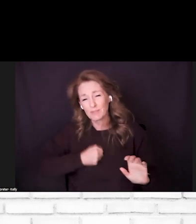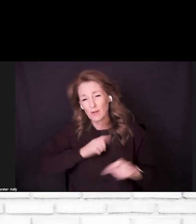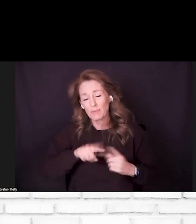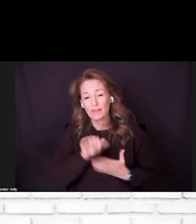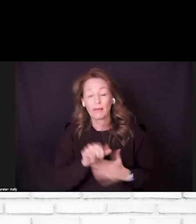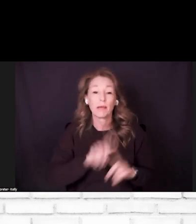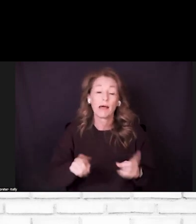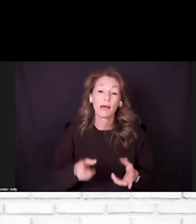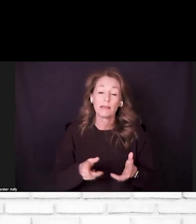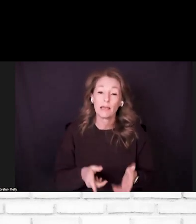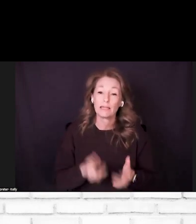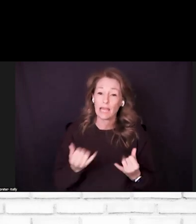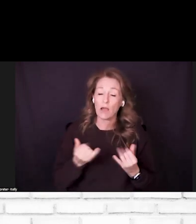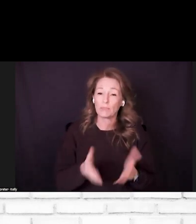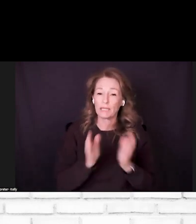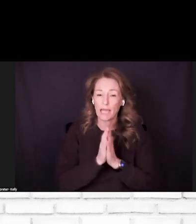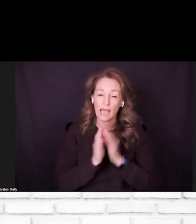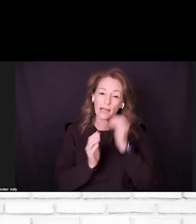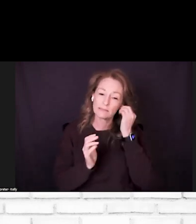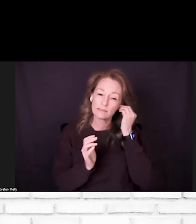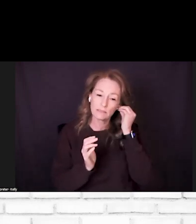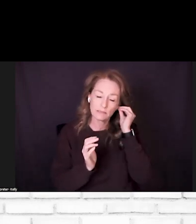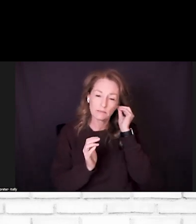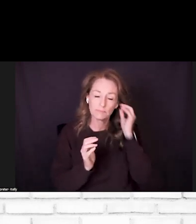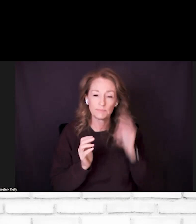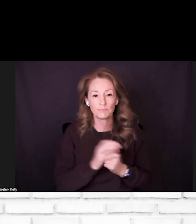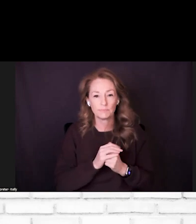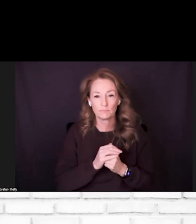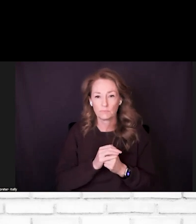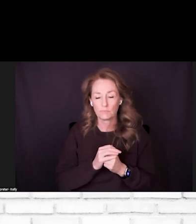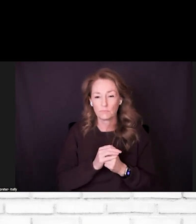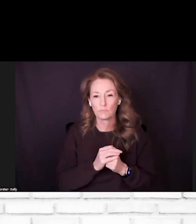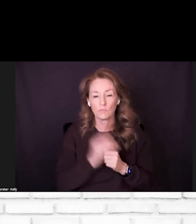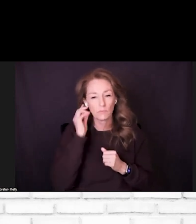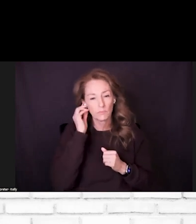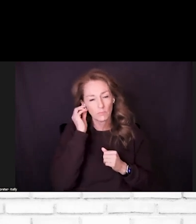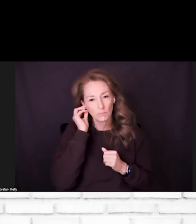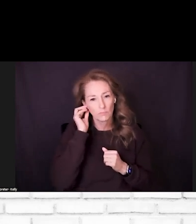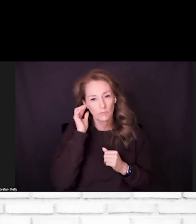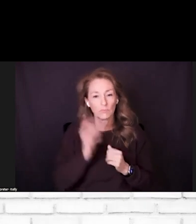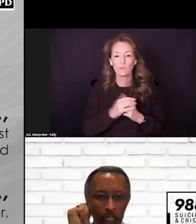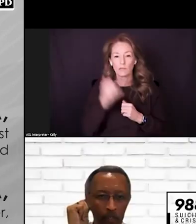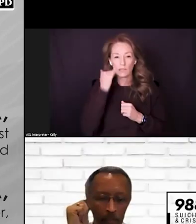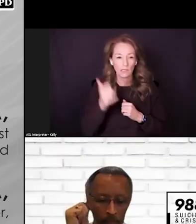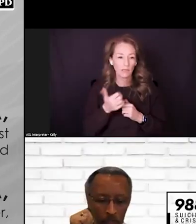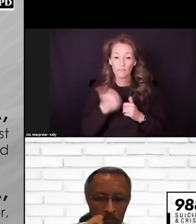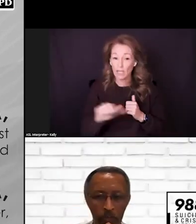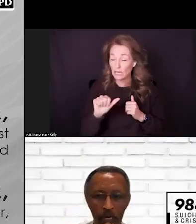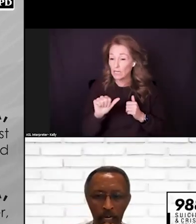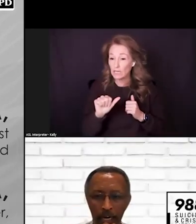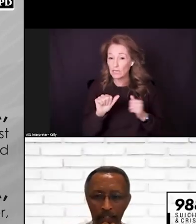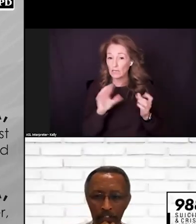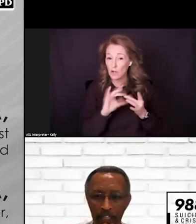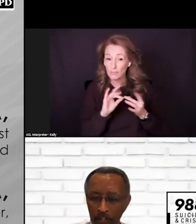you again, Colbie. I'm going to ask if there are some brief comments, either from Aurora or Shelby or both of